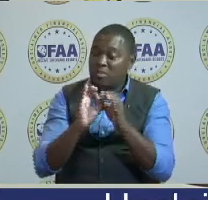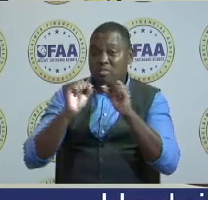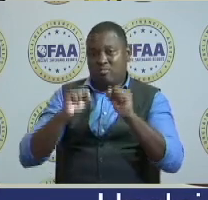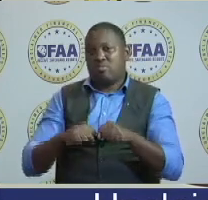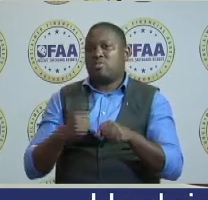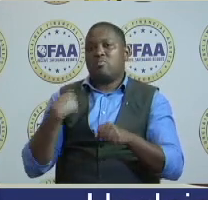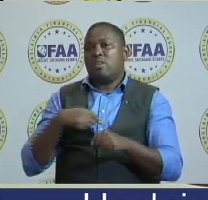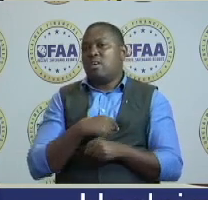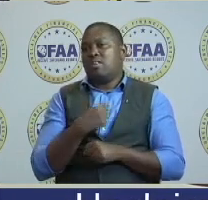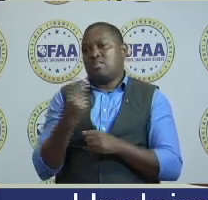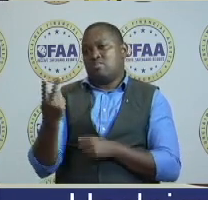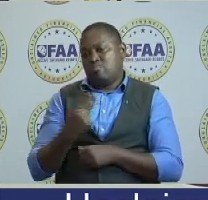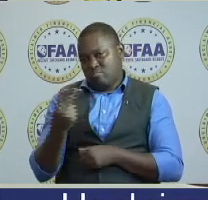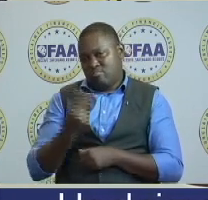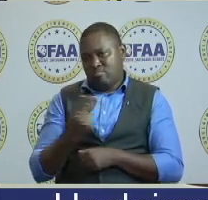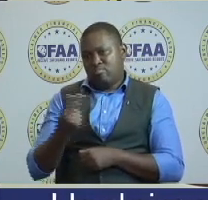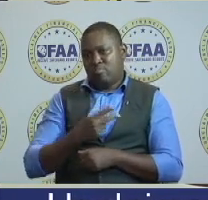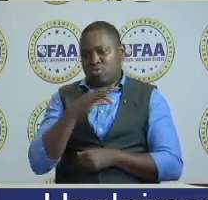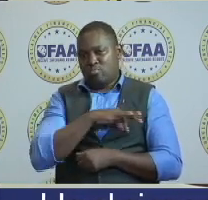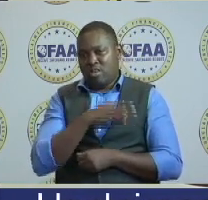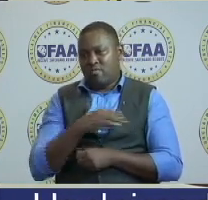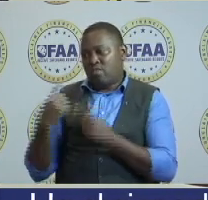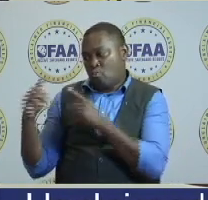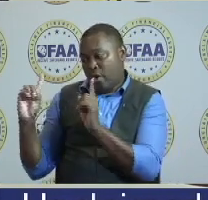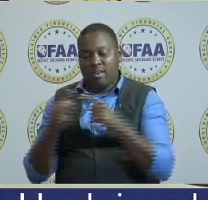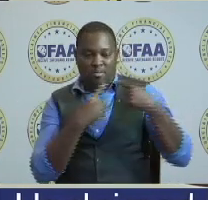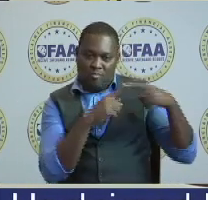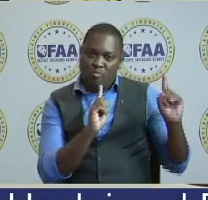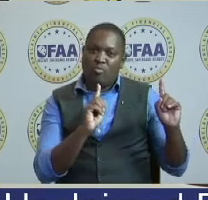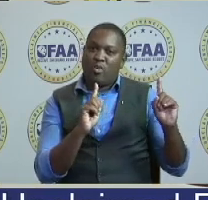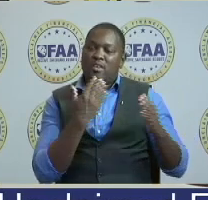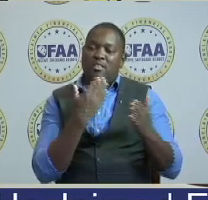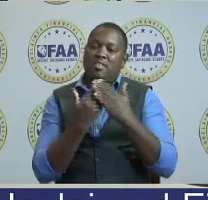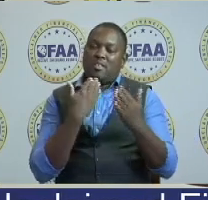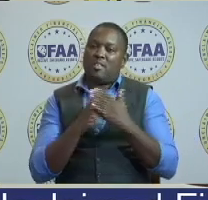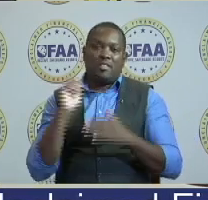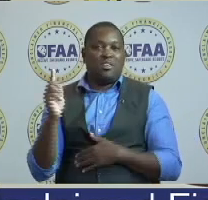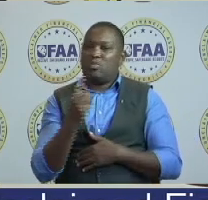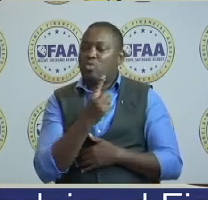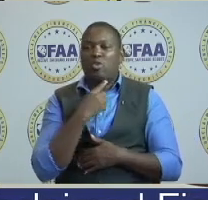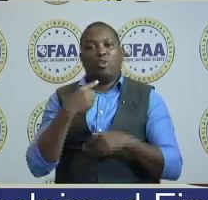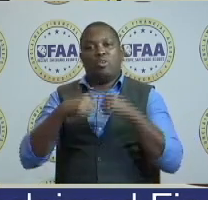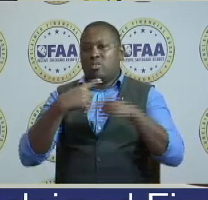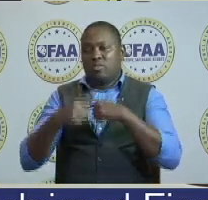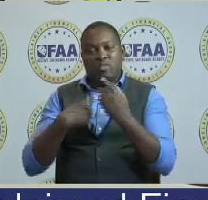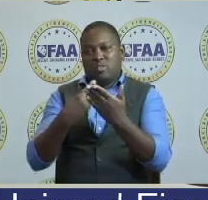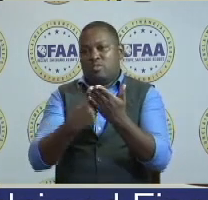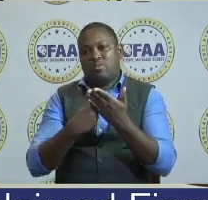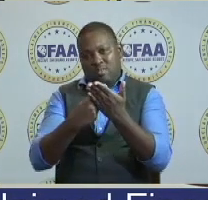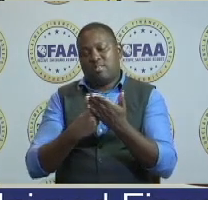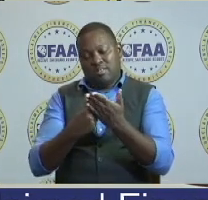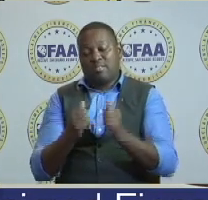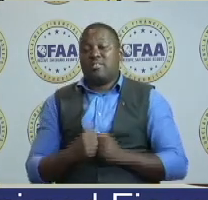both benefit from a win-win outcome. So thank you all, and have a good continued conversation as you